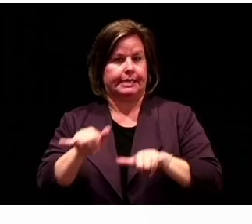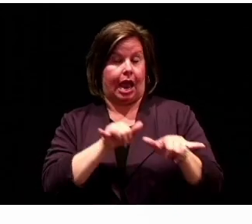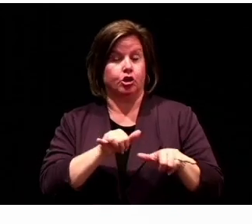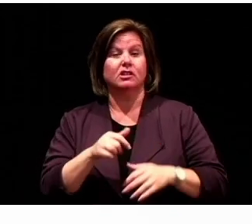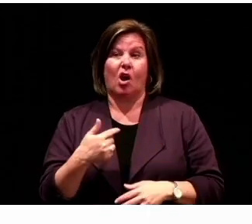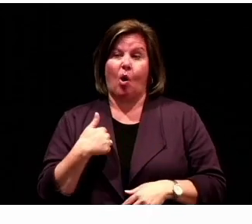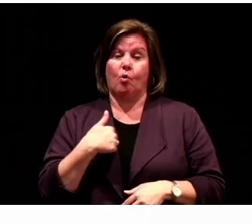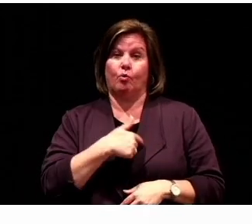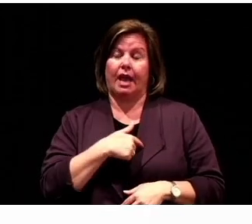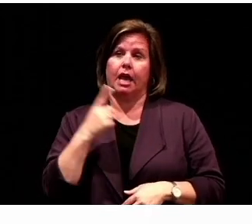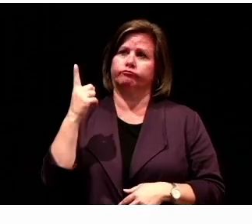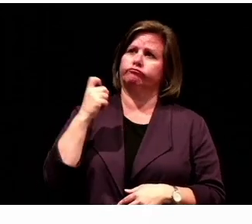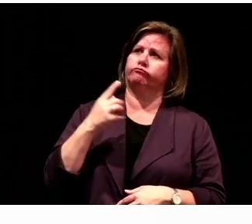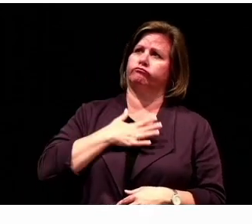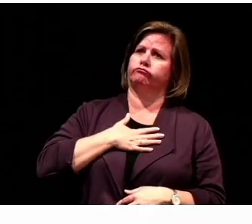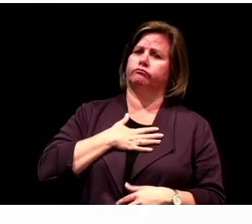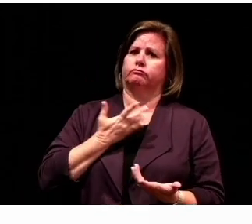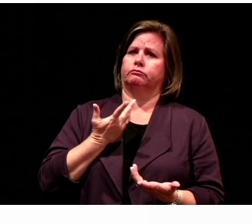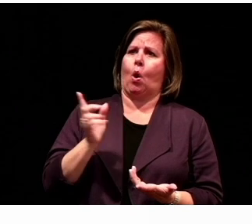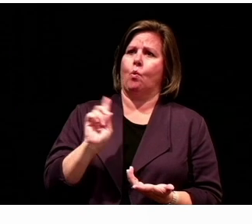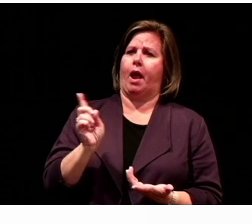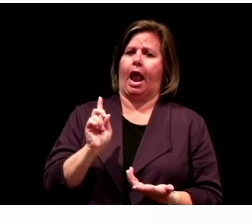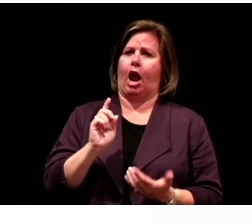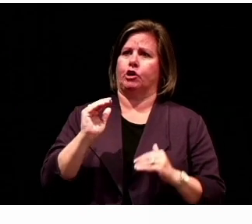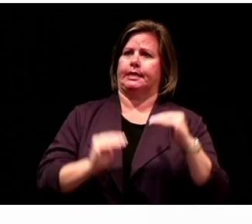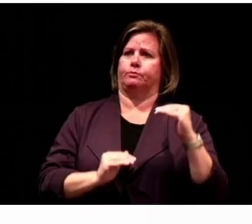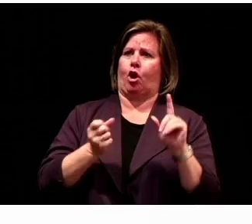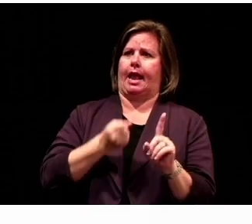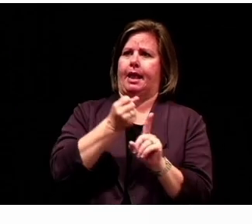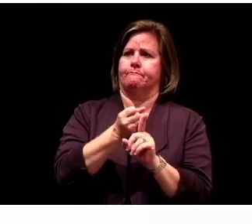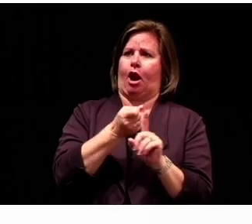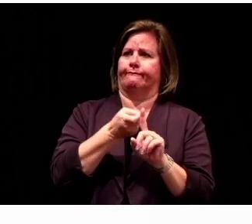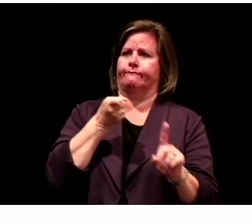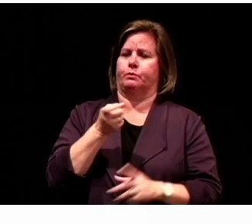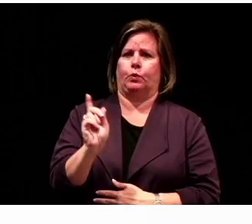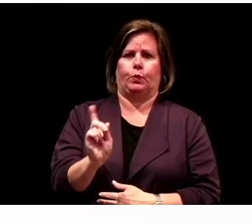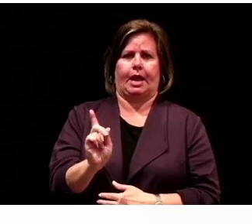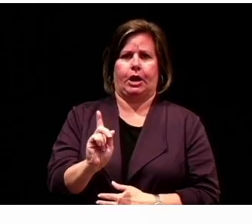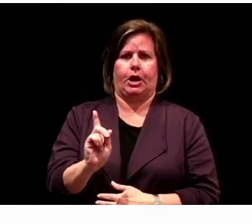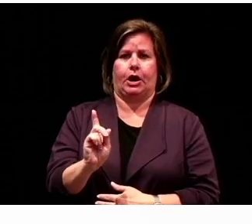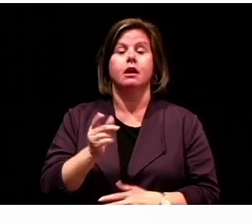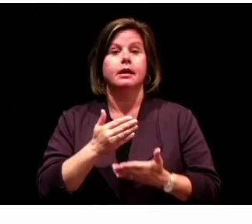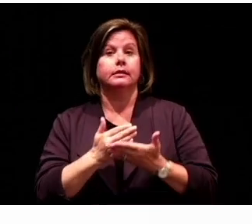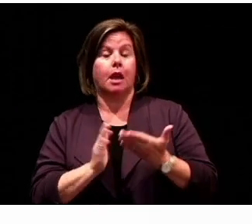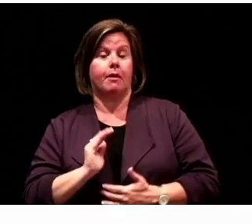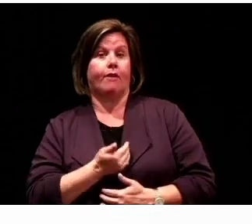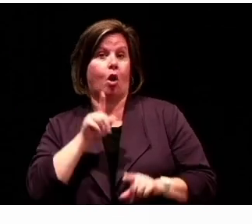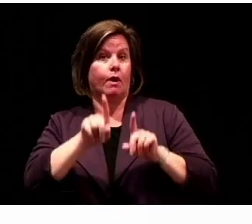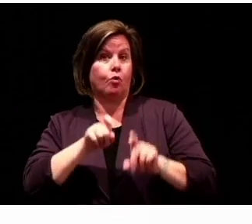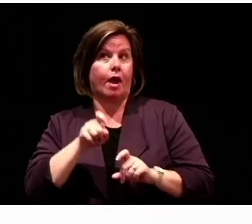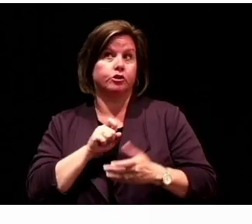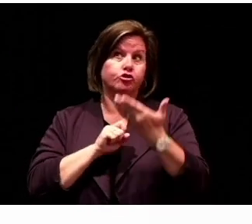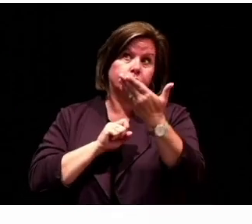include someone who has partial custody of their child. It could include someone who is pregnant. It would include people who are in the process